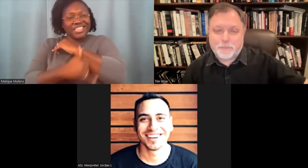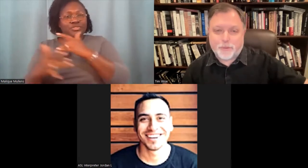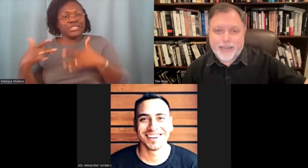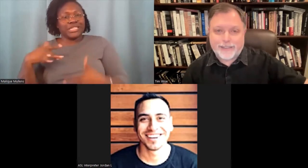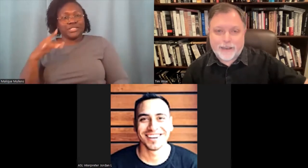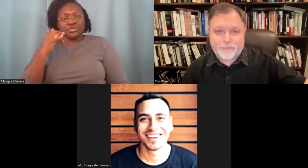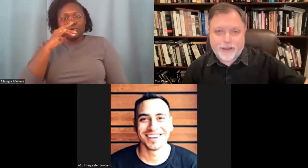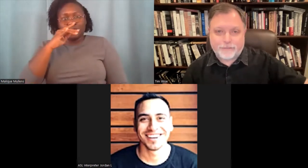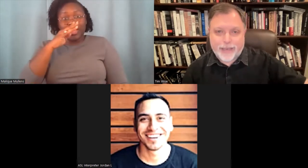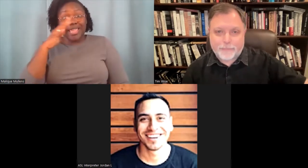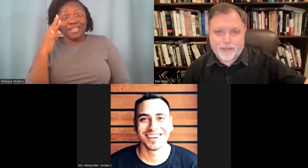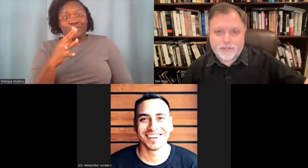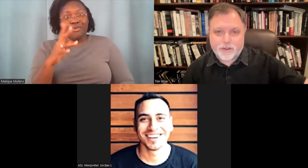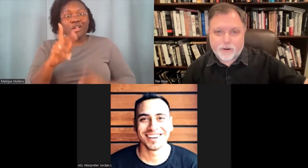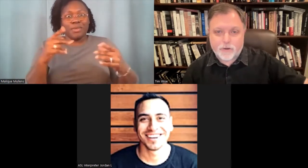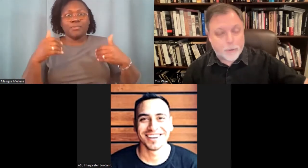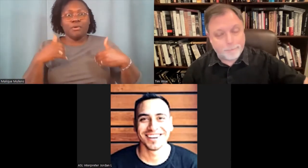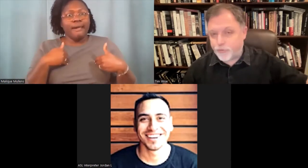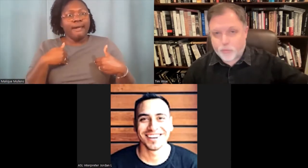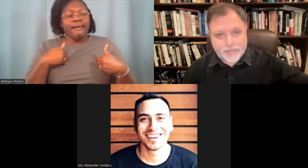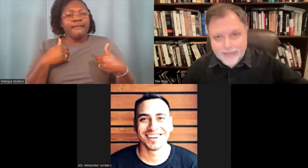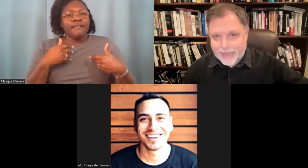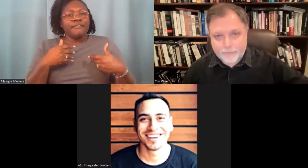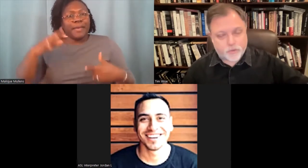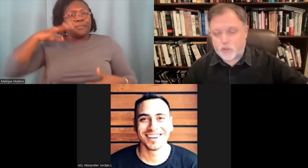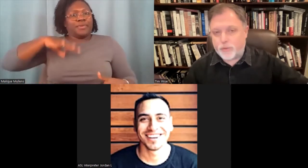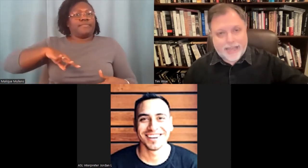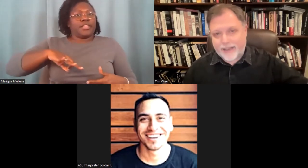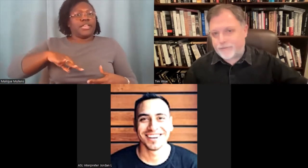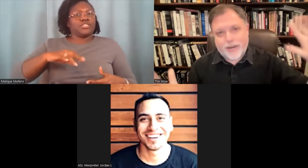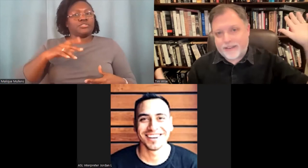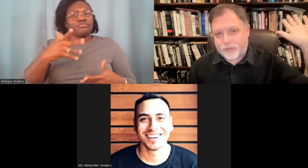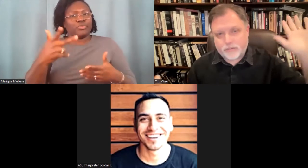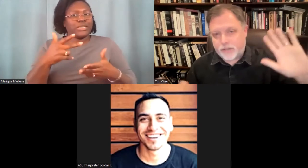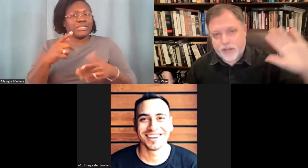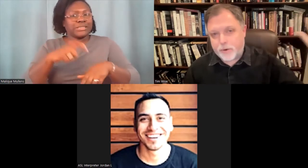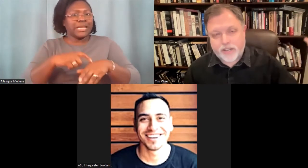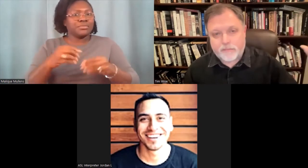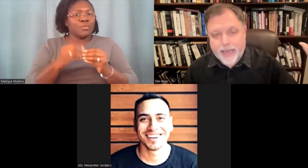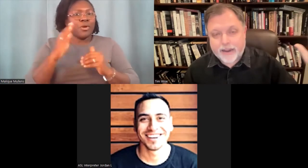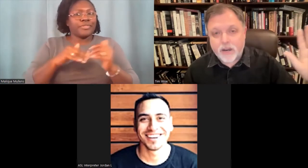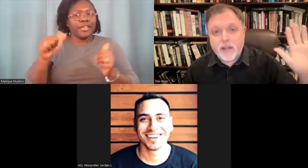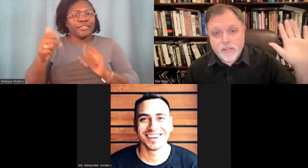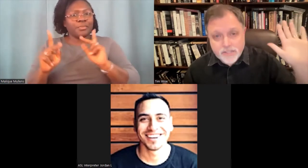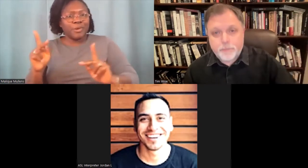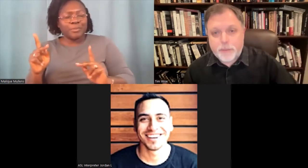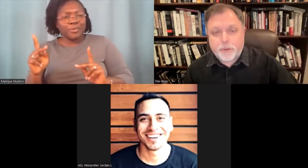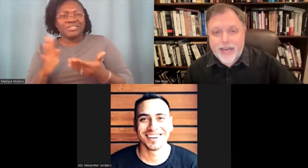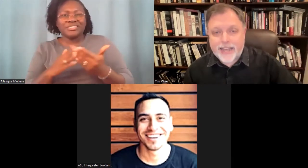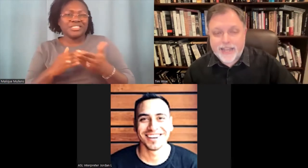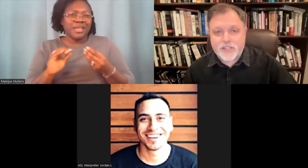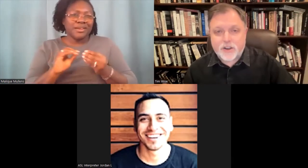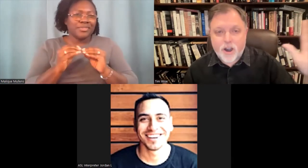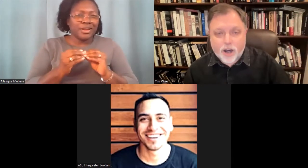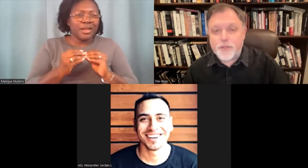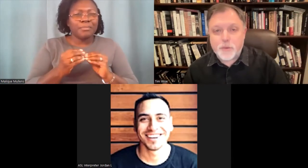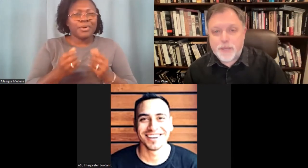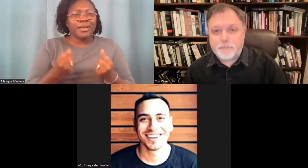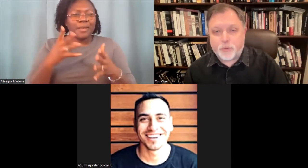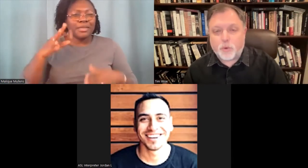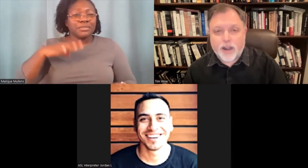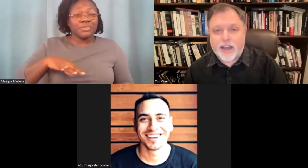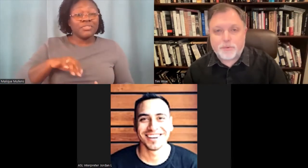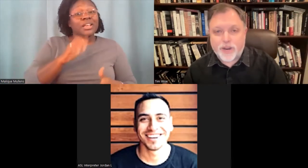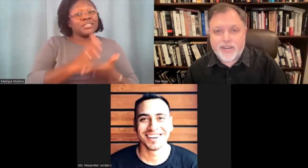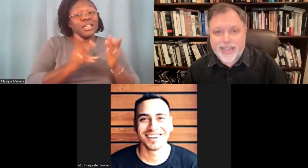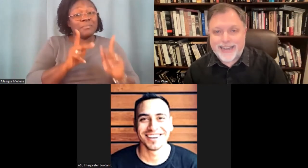some people had that 5-lap head start or 3-lap or 2.5, whatever. The number doesn't matter. Some people had a head start. Other